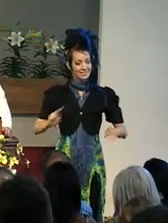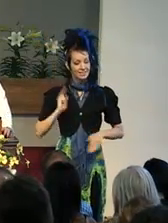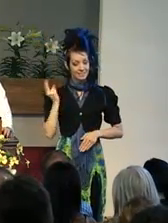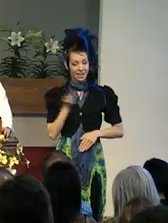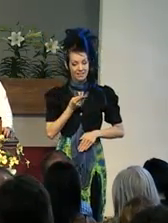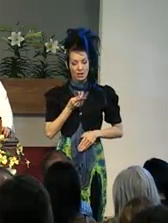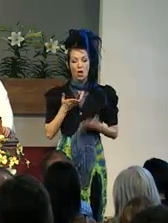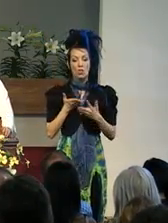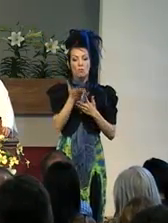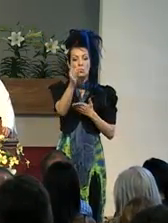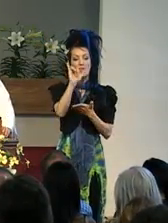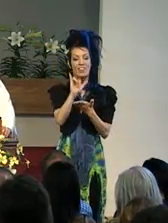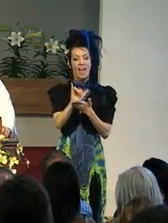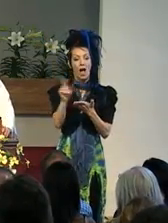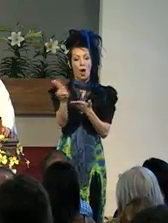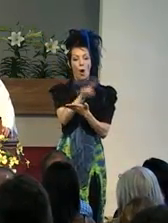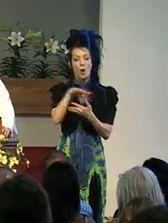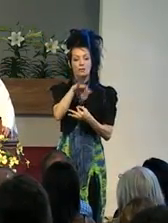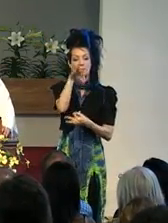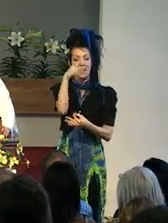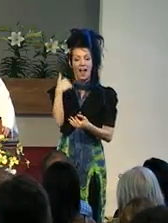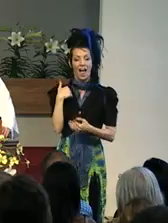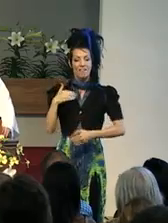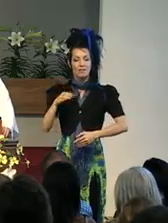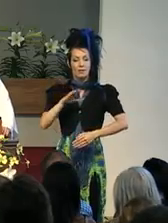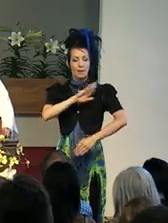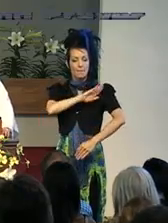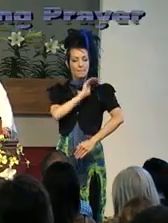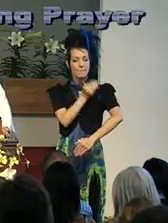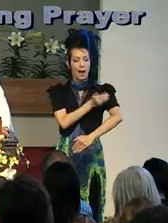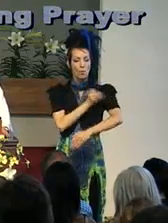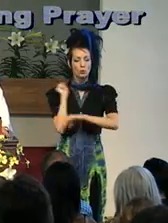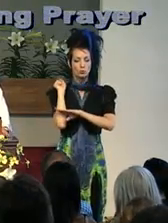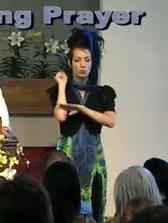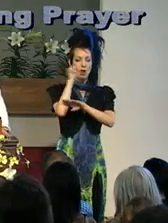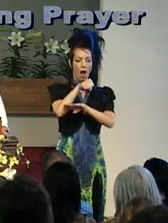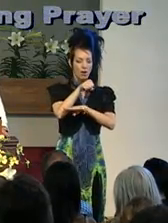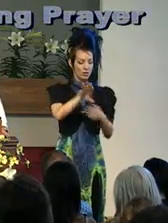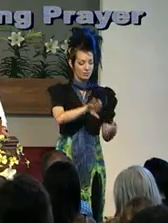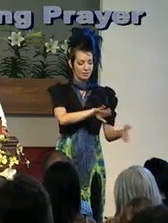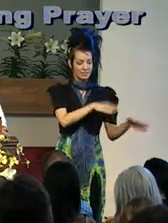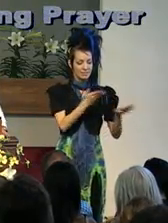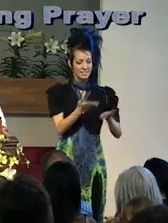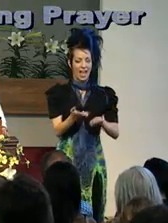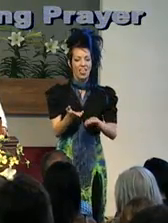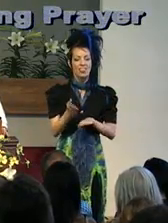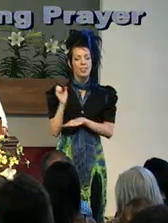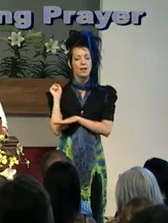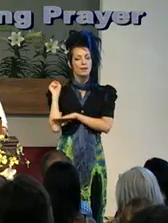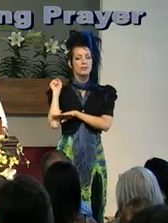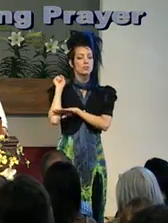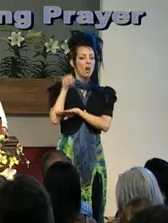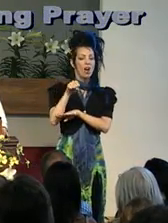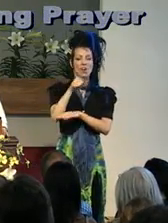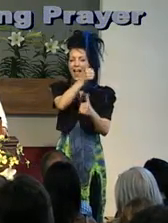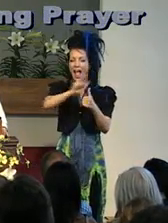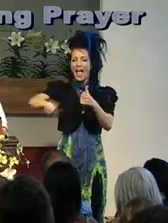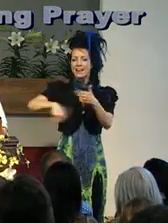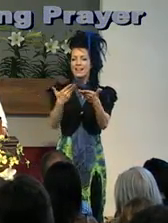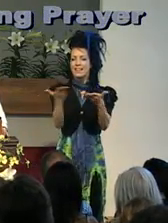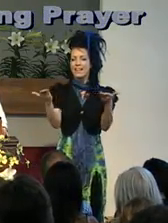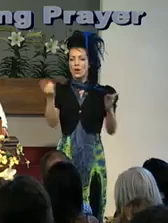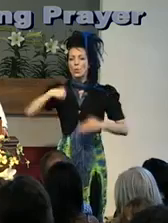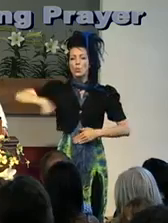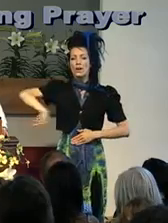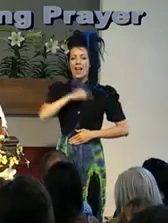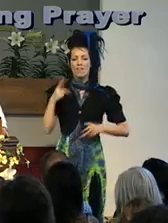Spirit, there is power to conquer death. There is power to conquer anything that we